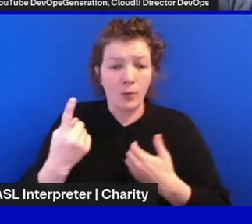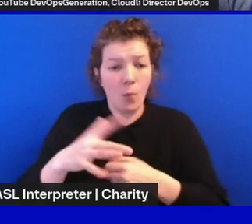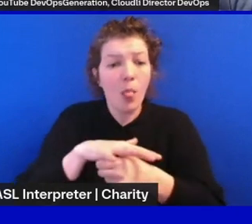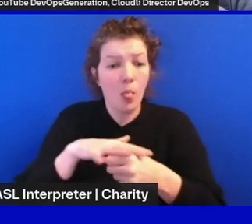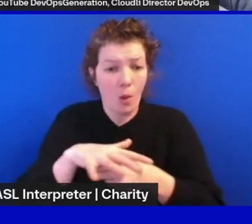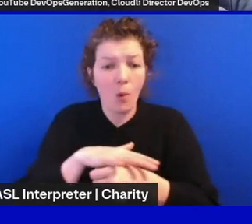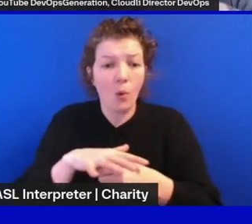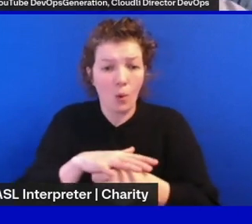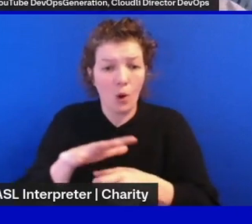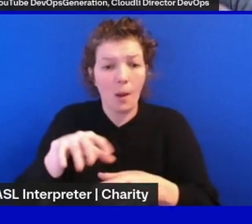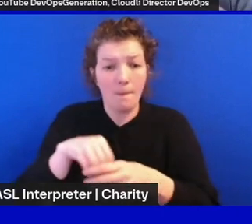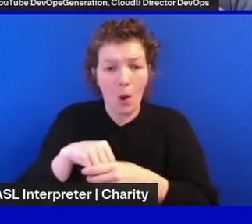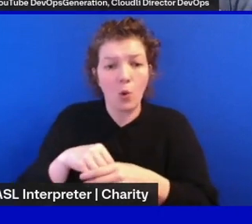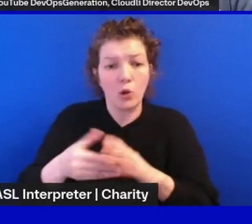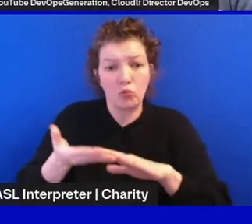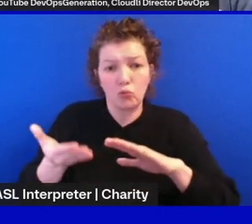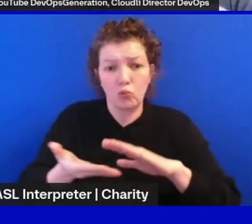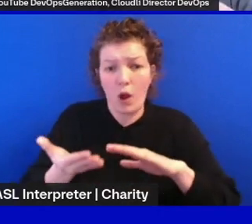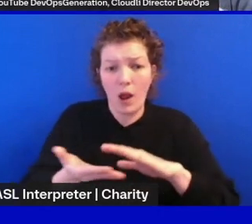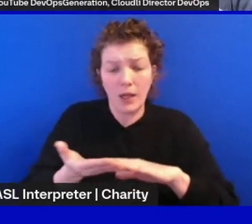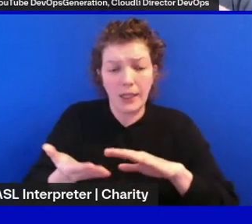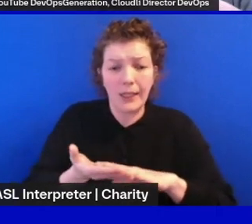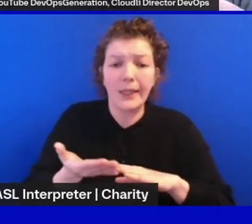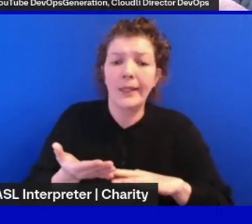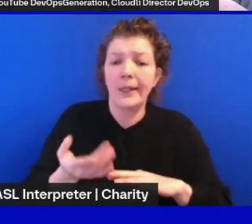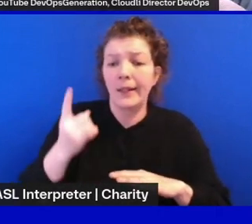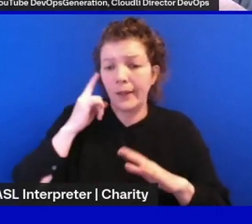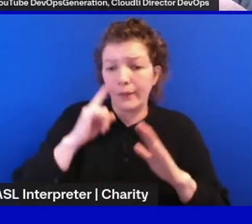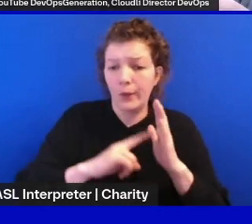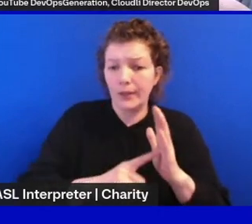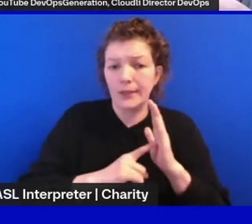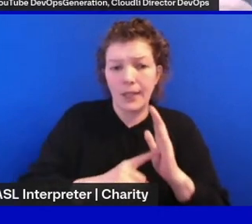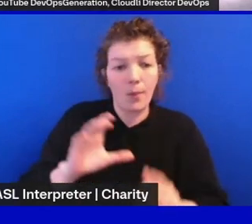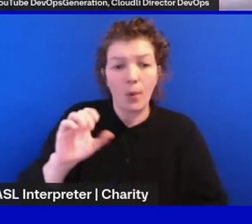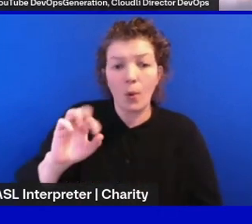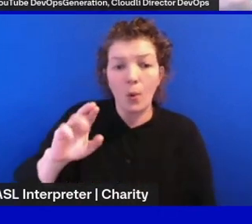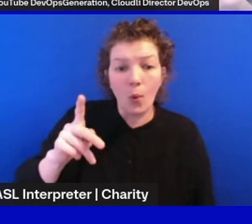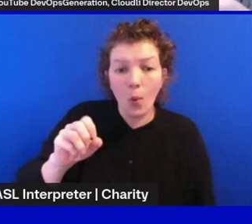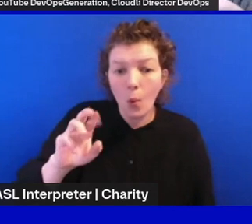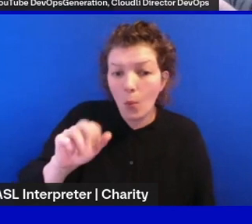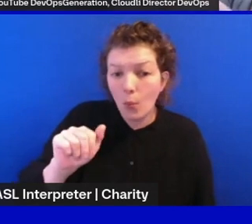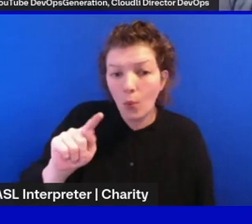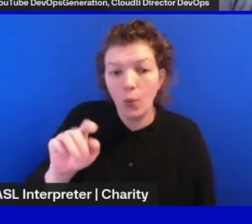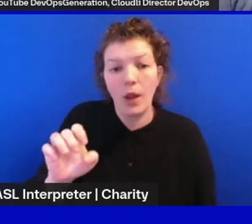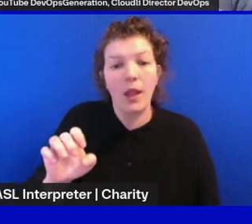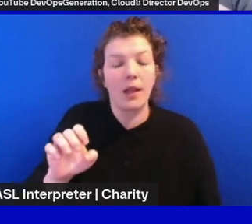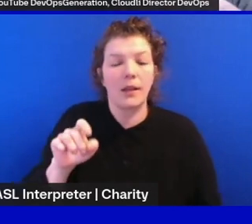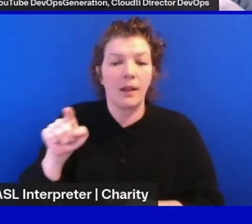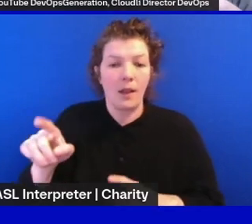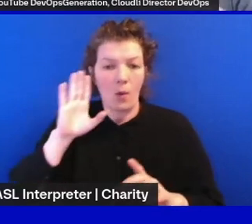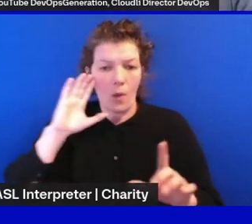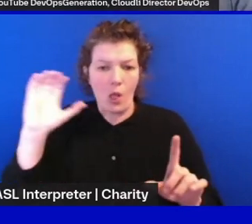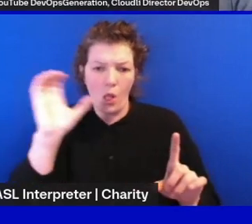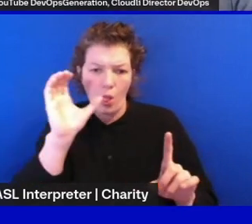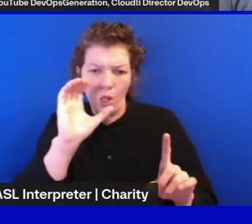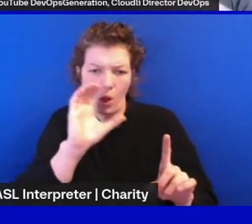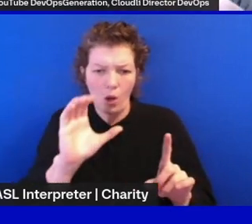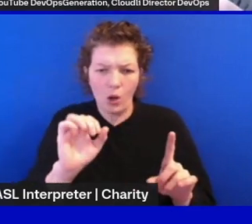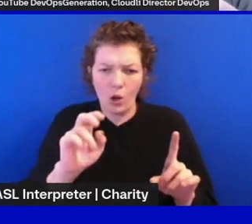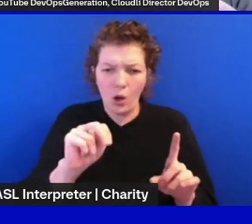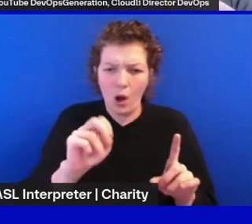from a VIP, for example, for corporate.example.net, HA proxy is going to look up in Consul for that service, and we'll find